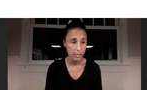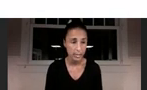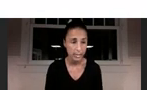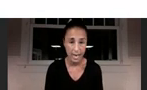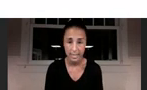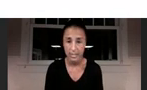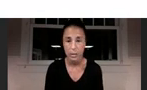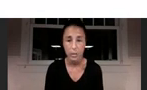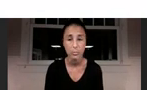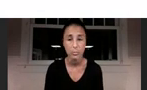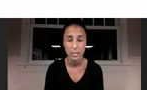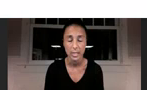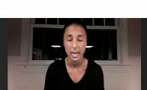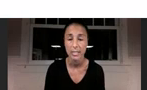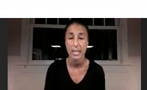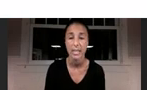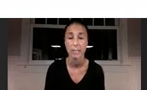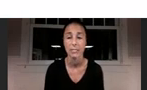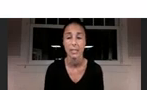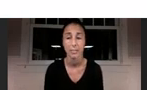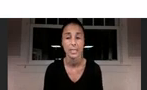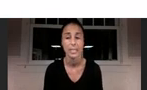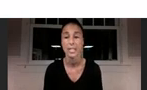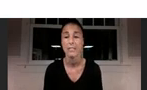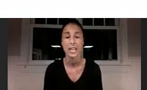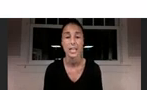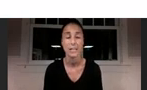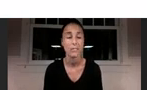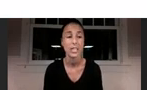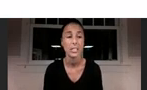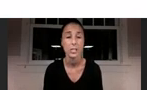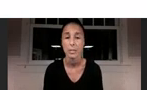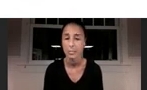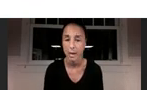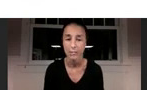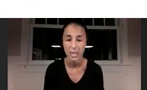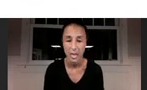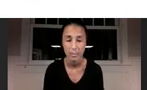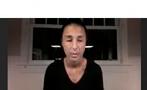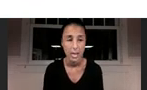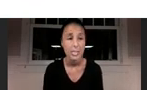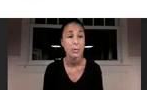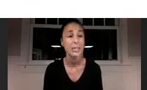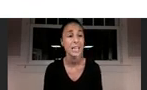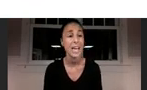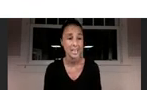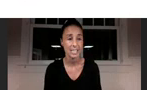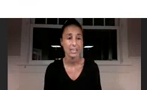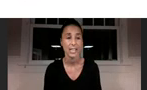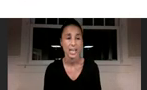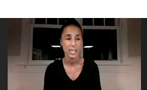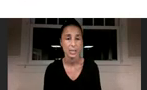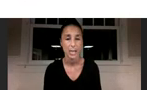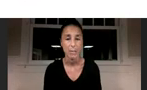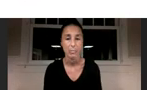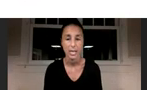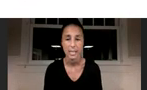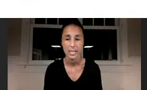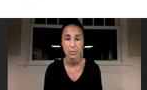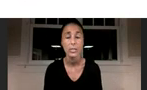Of course, these assets are too important to the county's economic development to sit vacant for an indeterminate amount of time. So at the end of